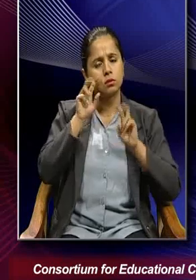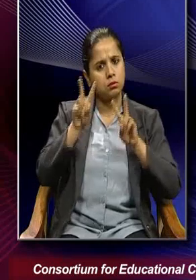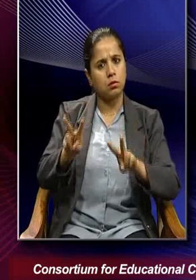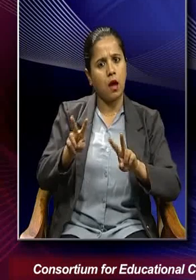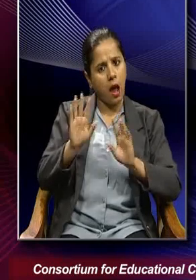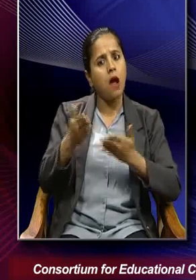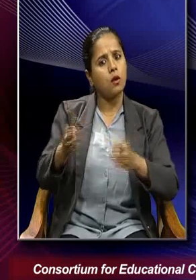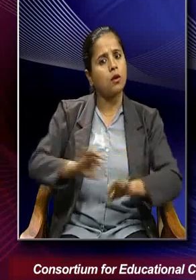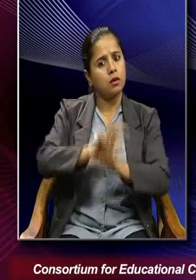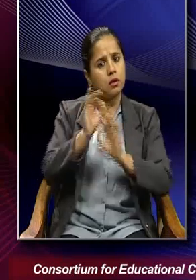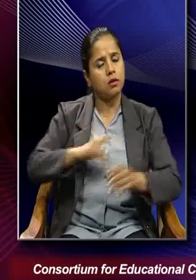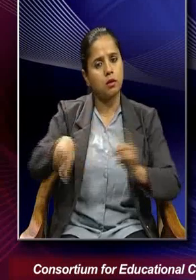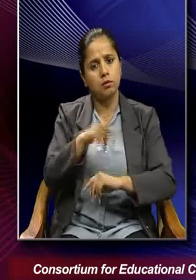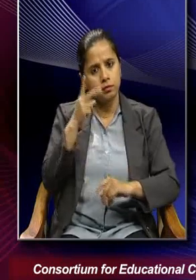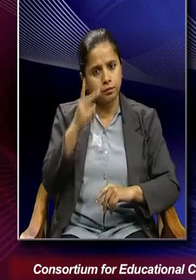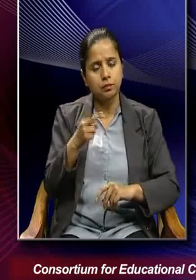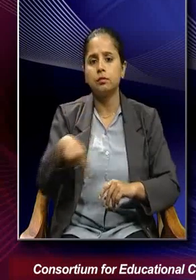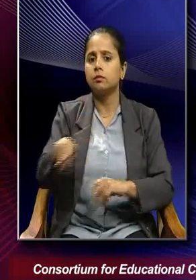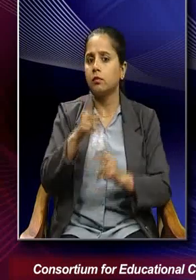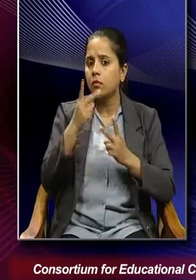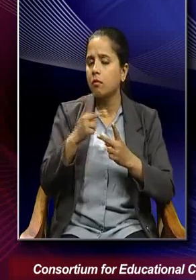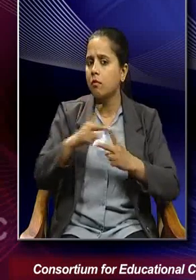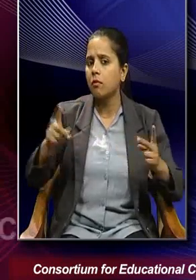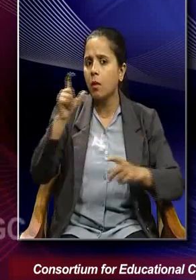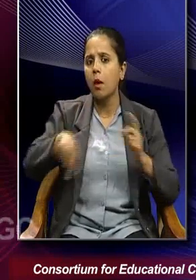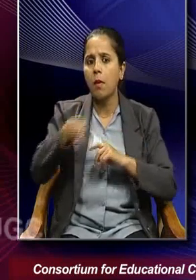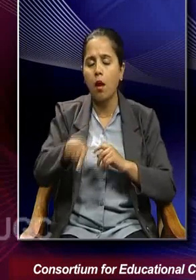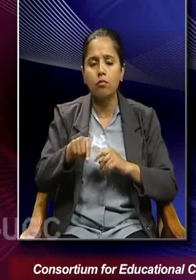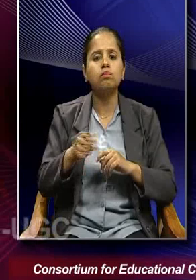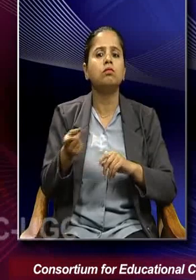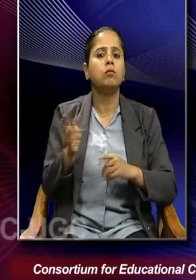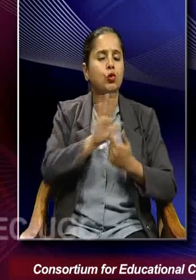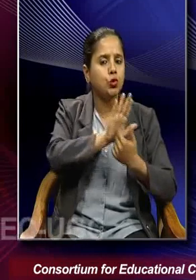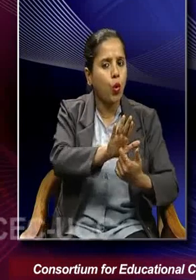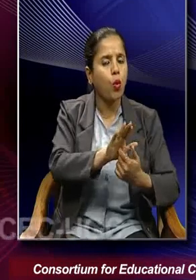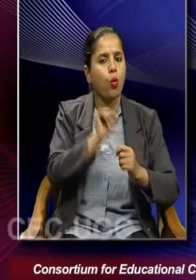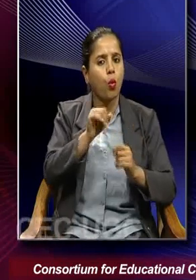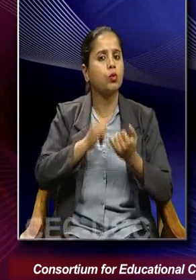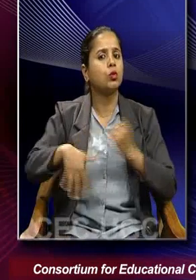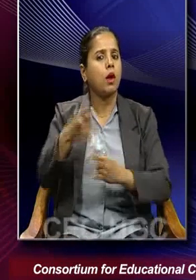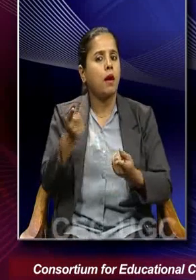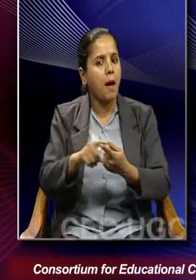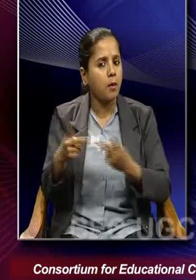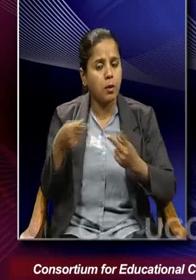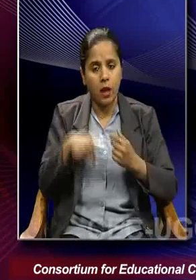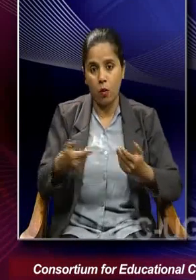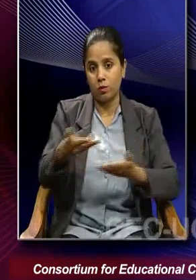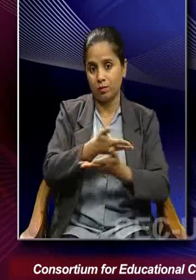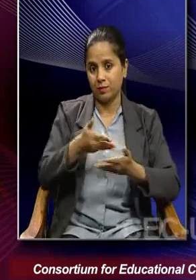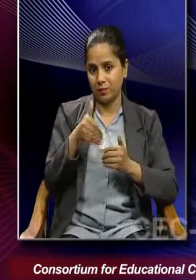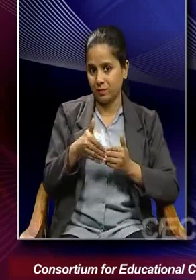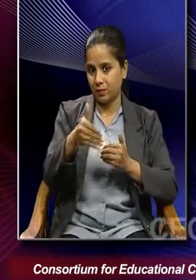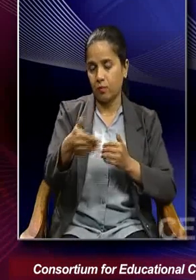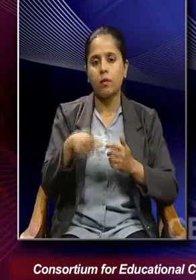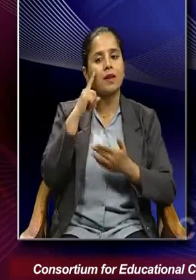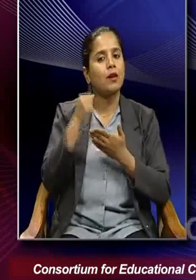there has been very well undertaken, or in a way portrayed by Mahesh Bhatt. So in the course of our discussion, we